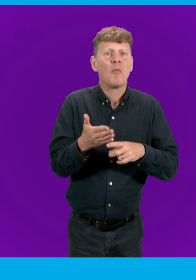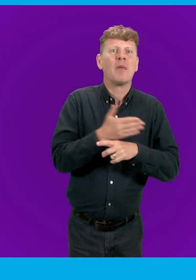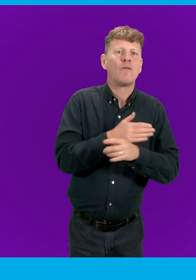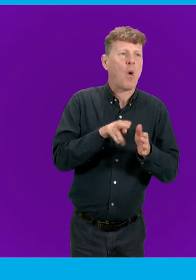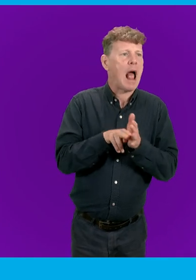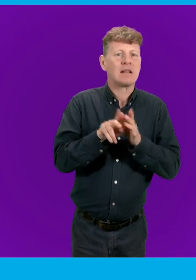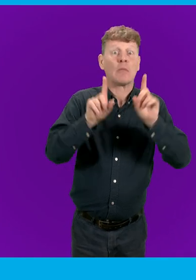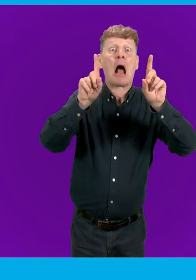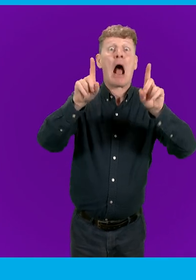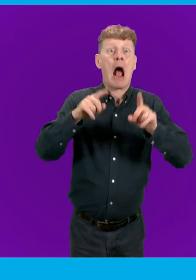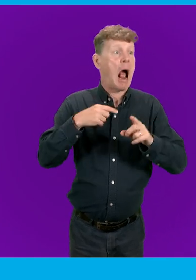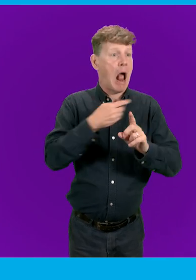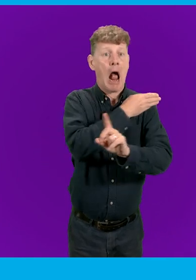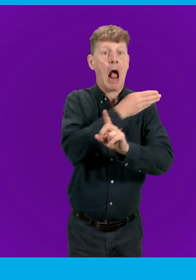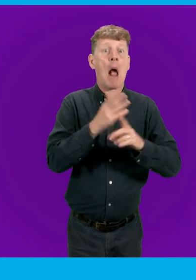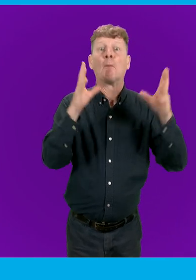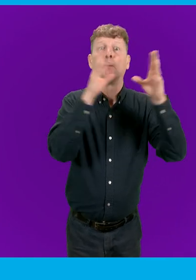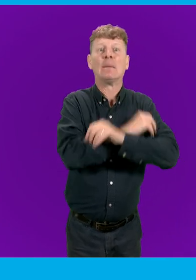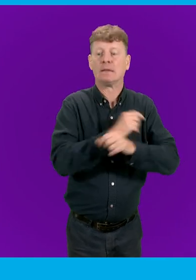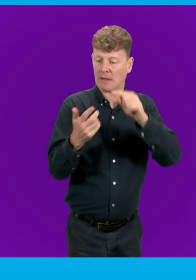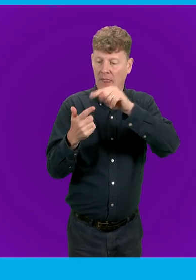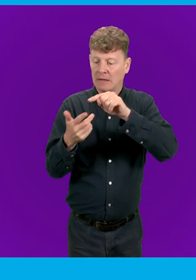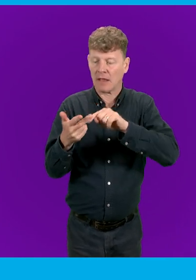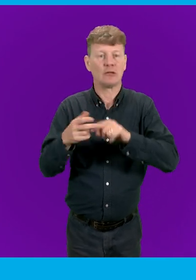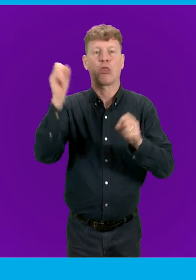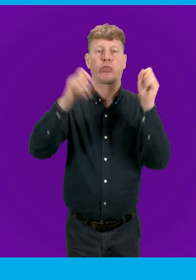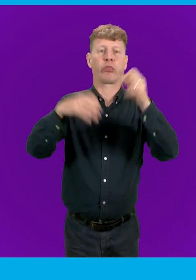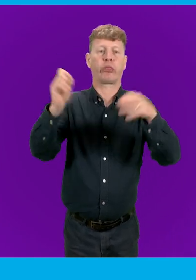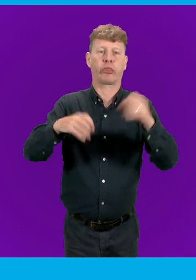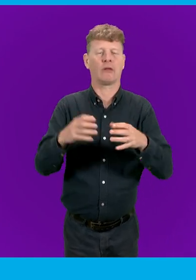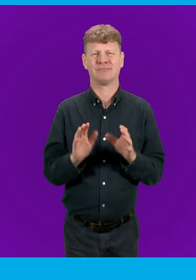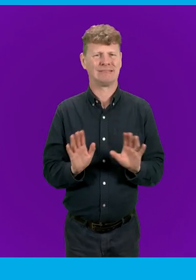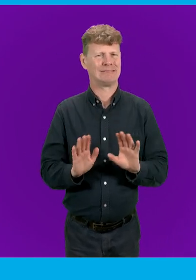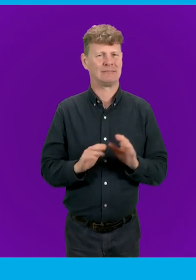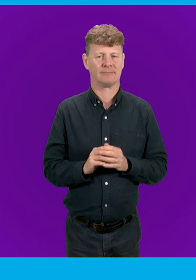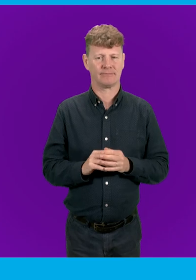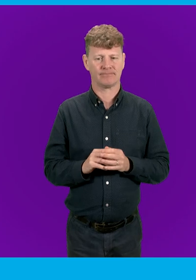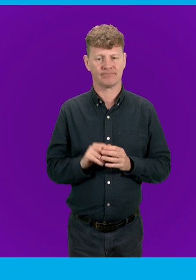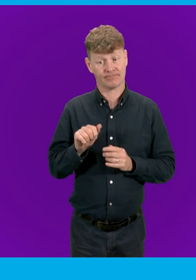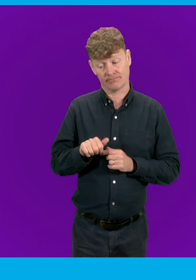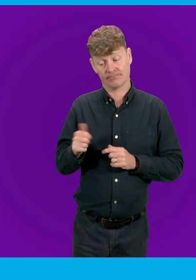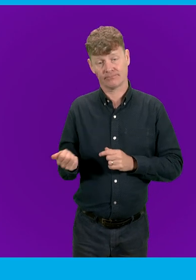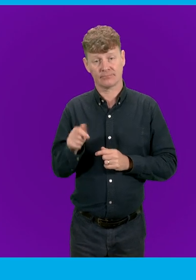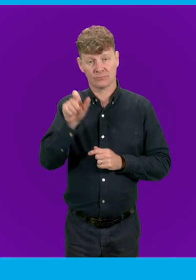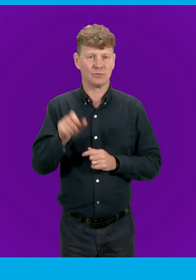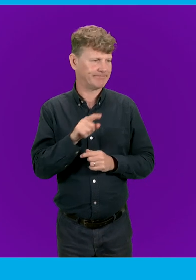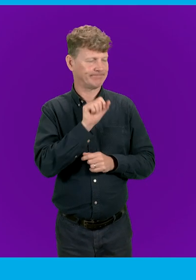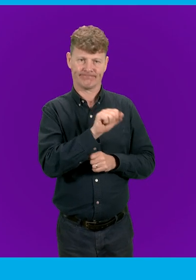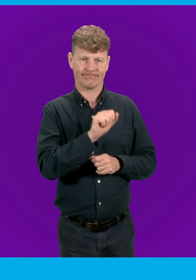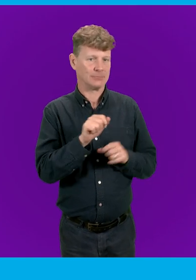missed out from the year, let's go. Yeah, like we definitely saw the challenges, because like for